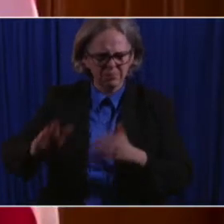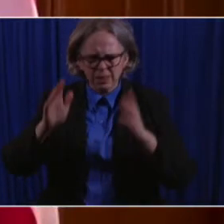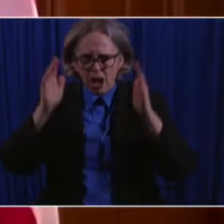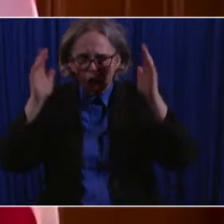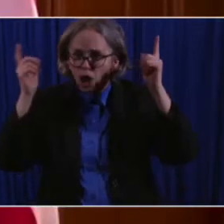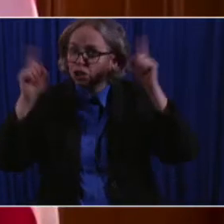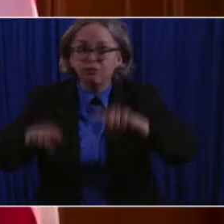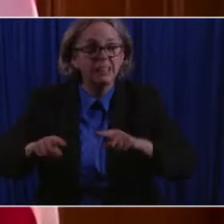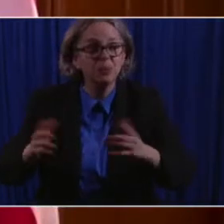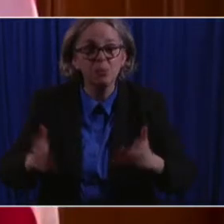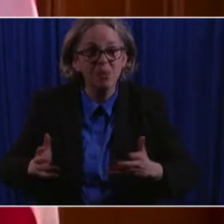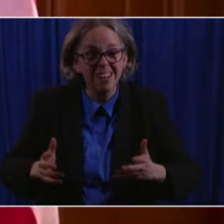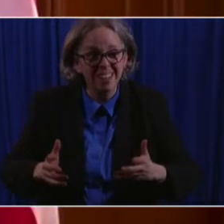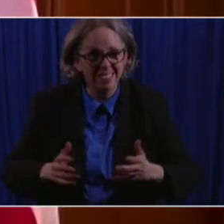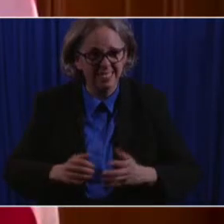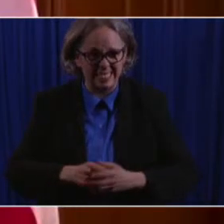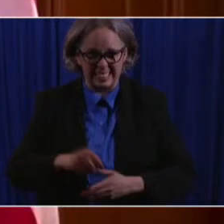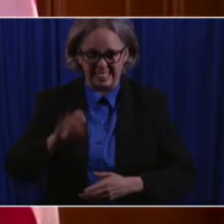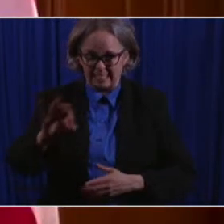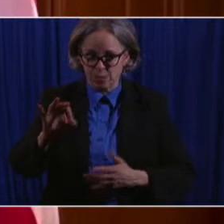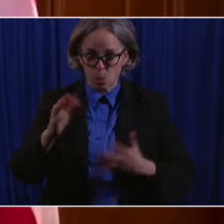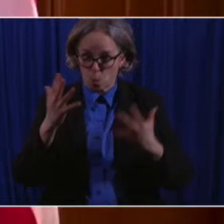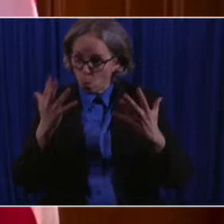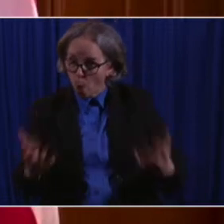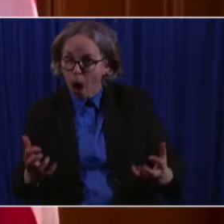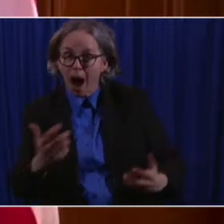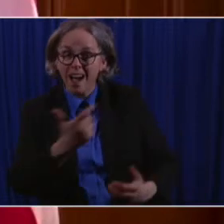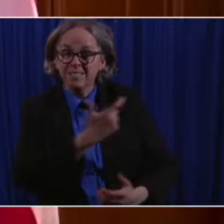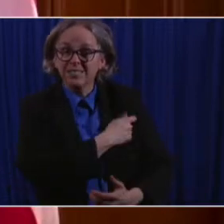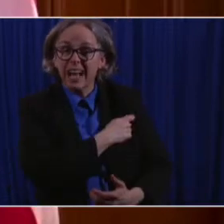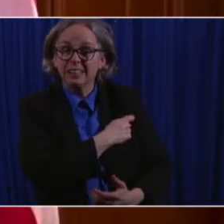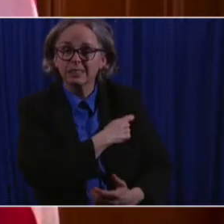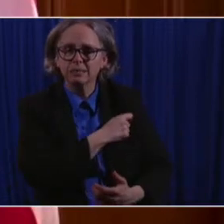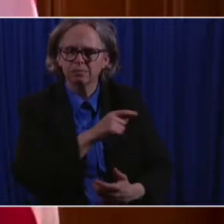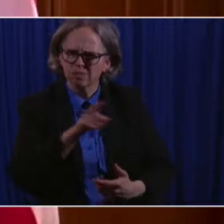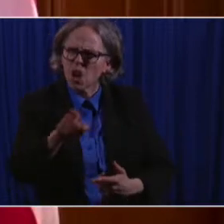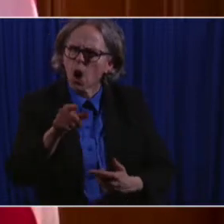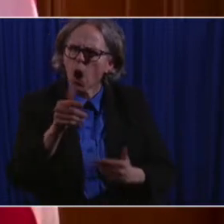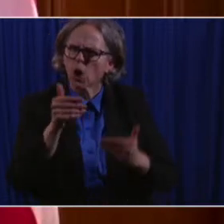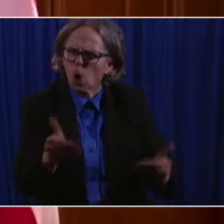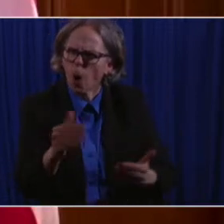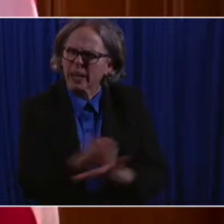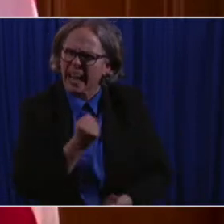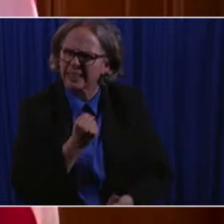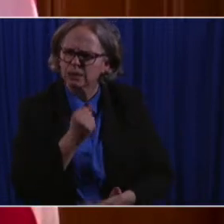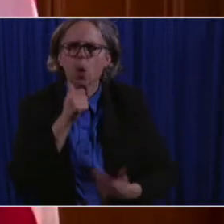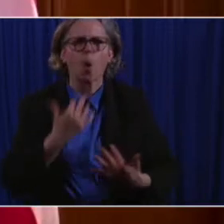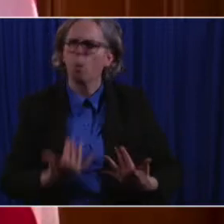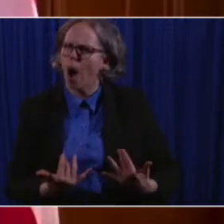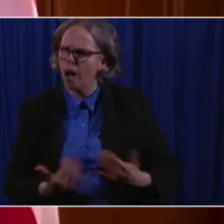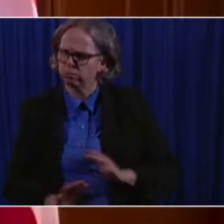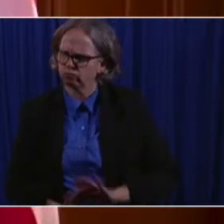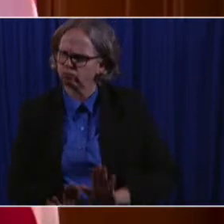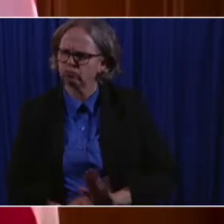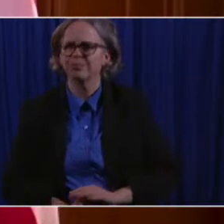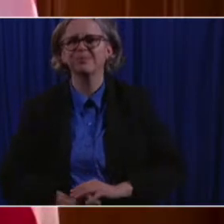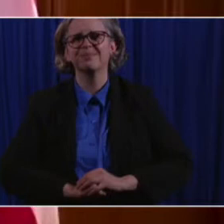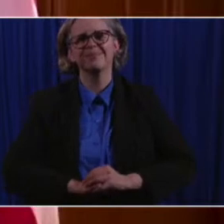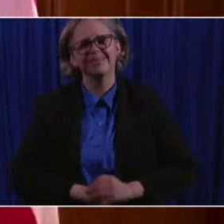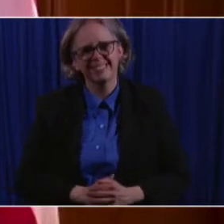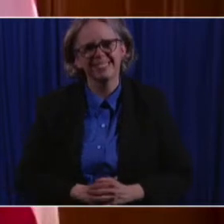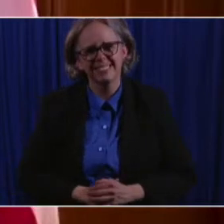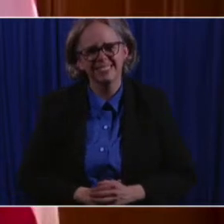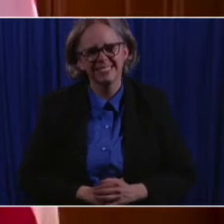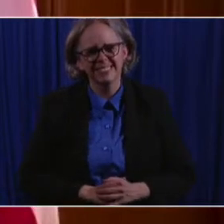to be vaccinated. And I think in that period of time, and I hope before, certainly hope before,